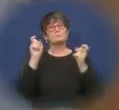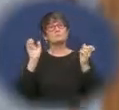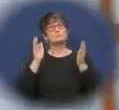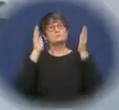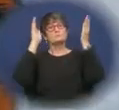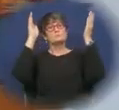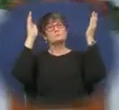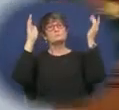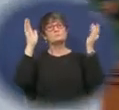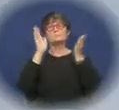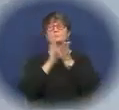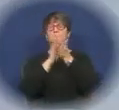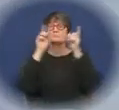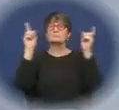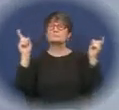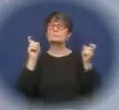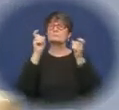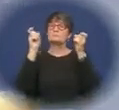alleluia,